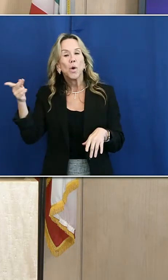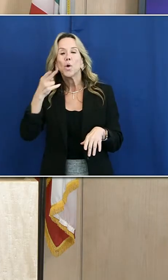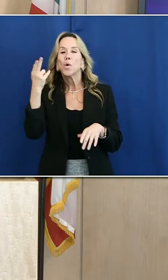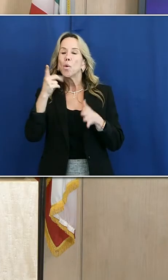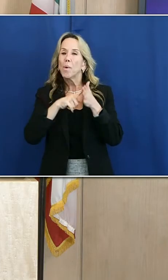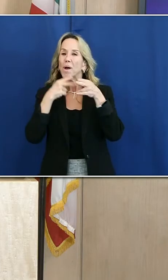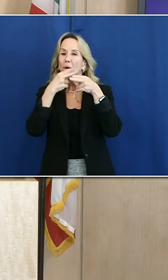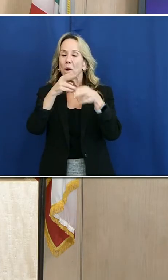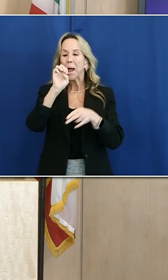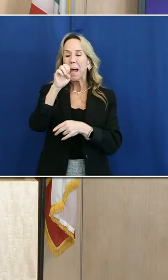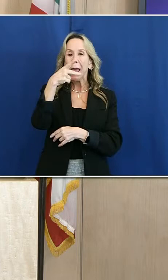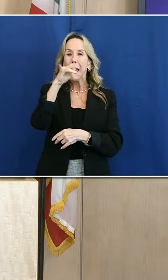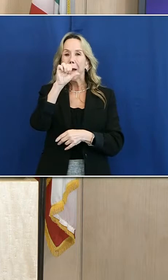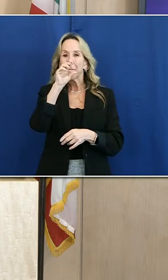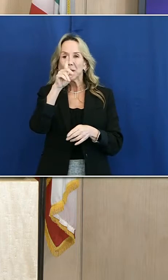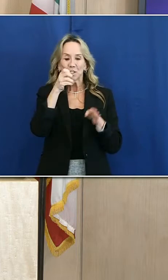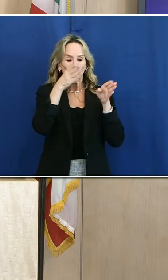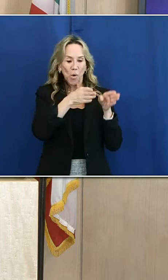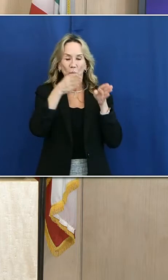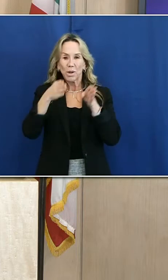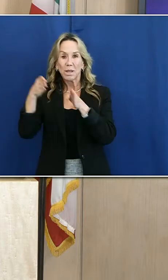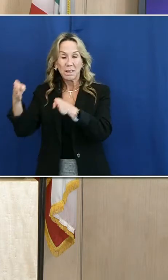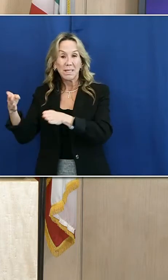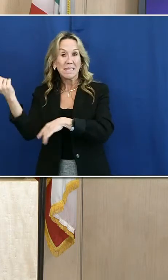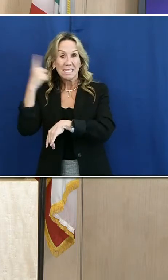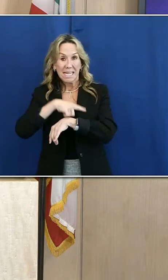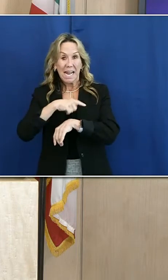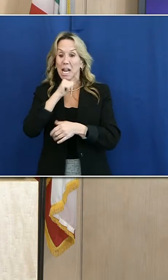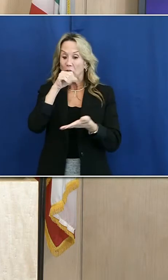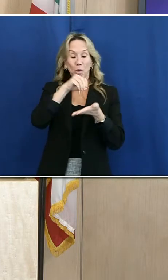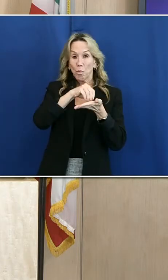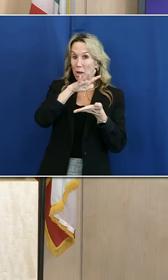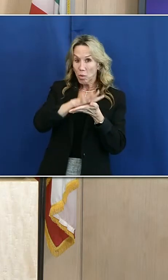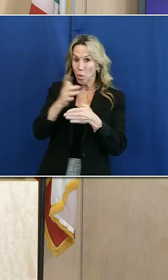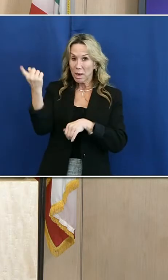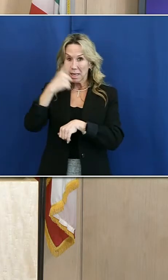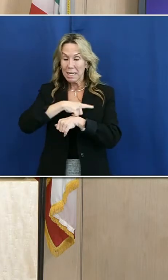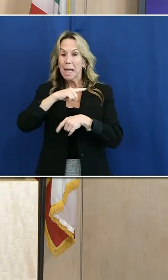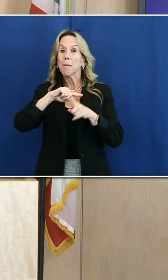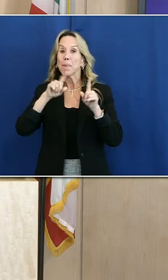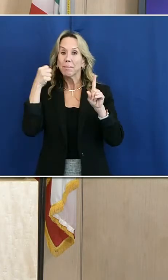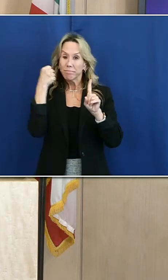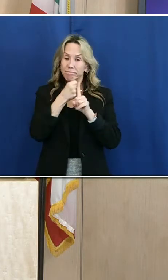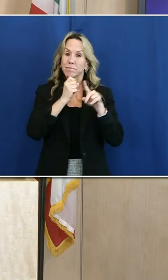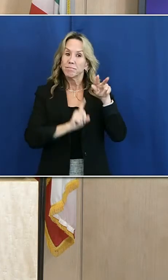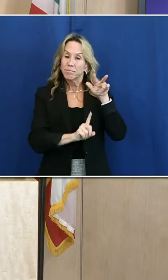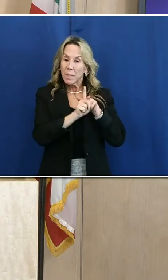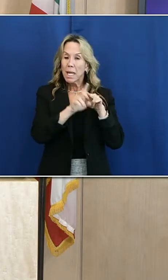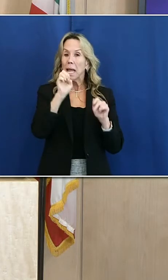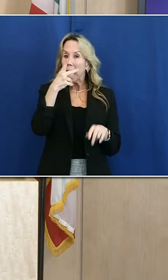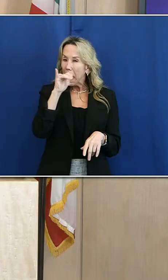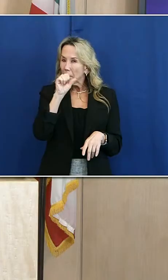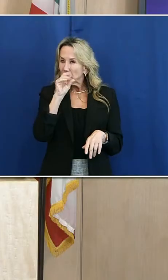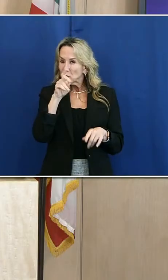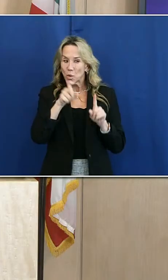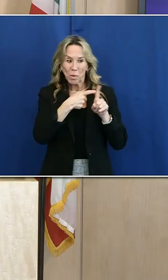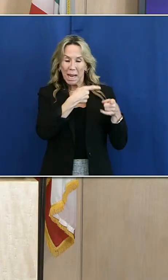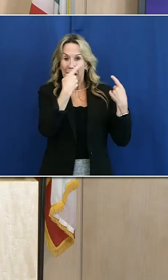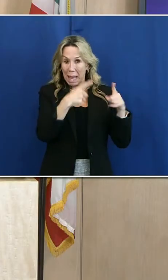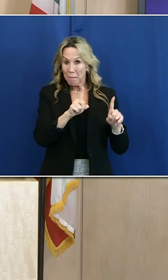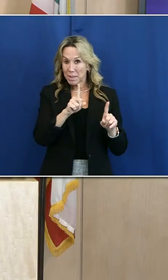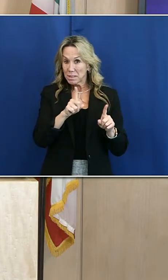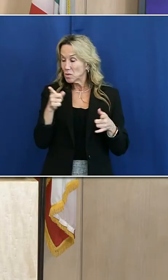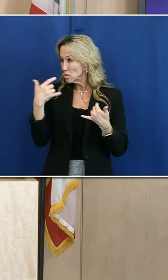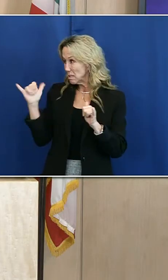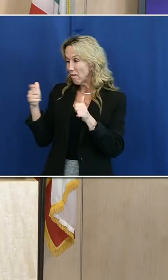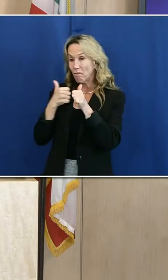episode date rather than the reported date. Is that still going to be the case? Would it still be using the episode date? Yes, that will still be the